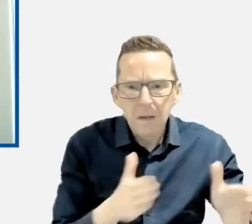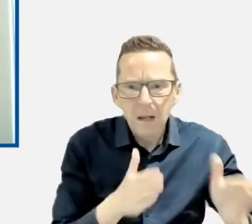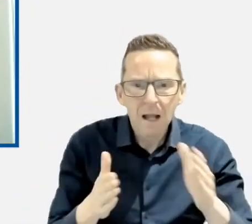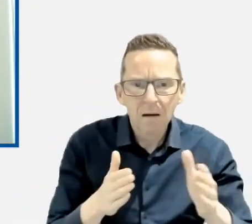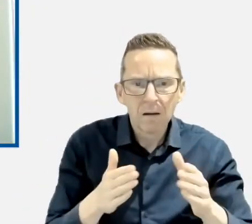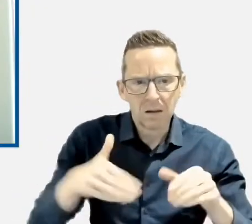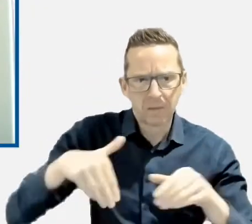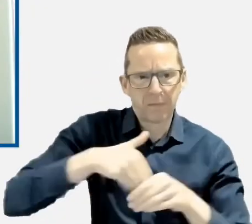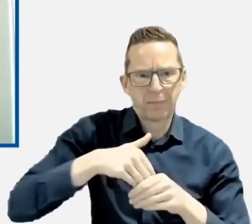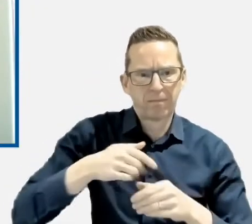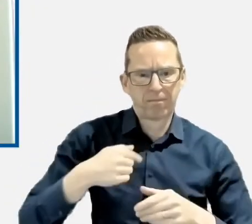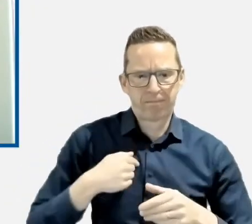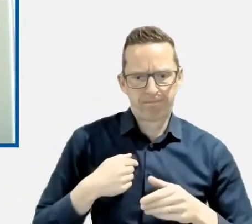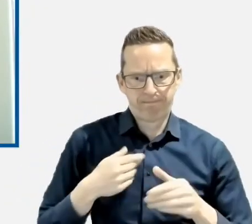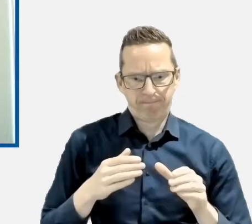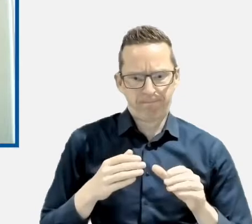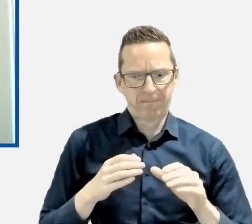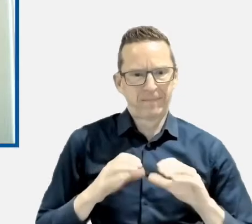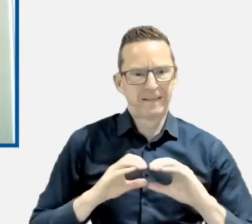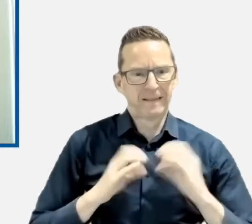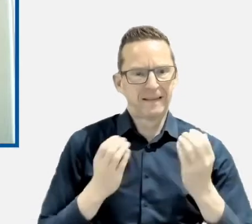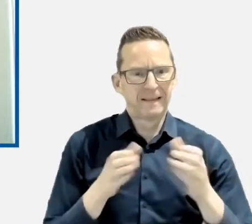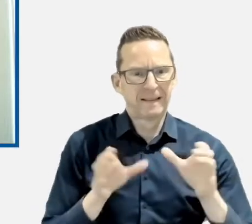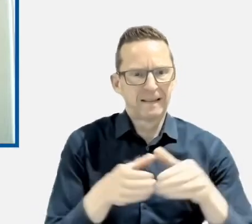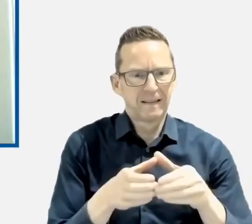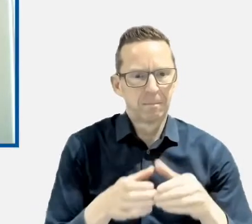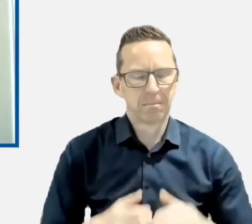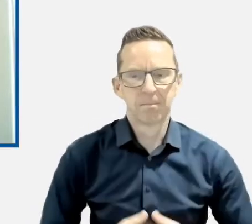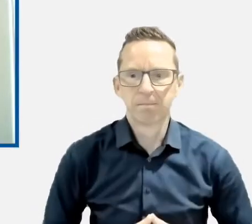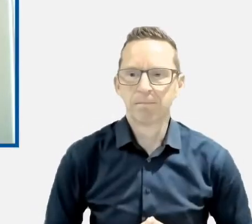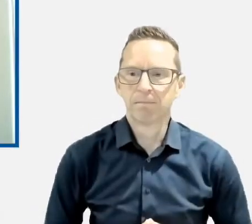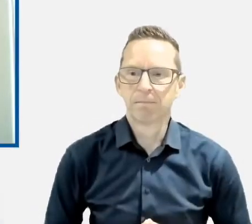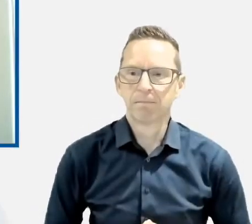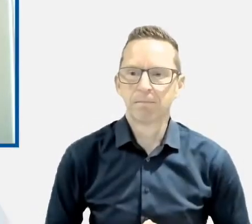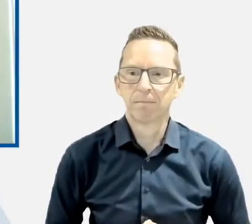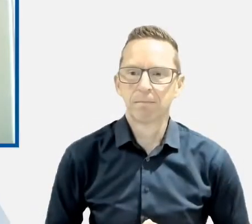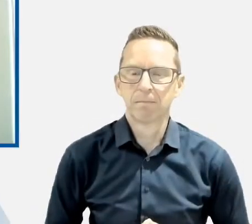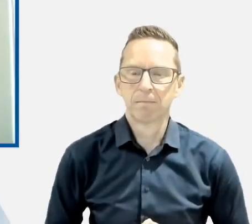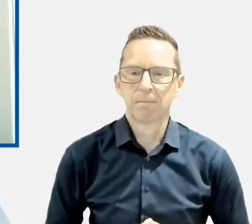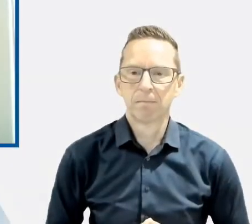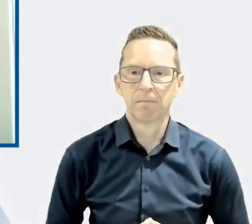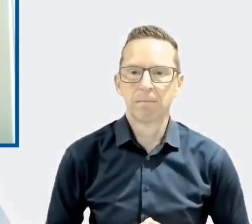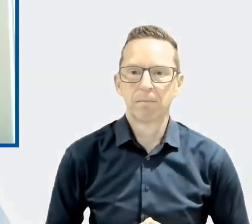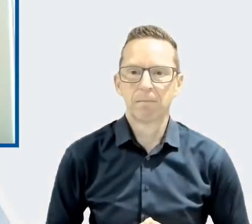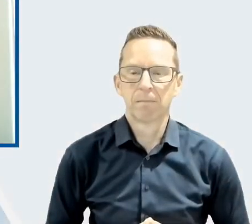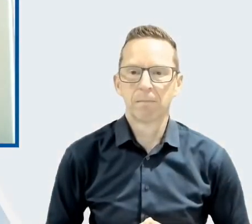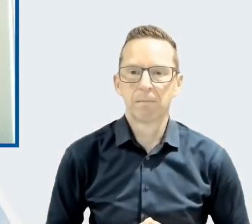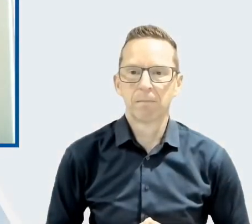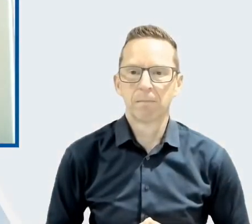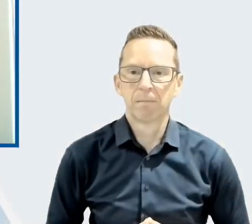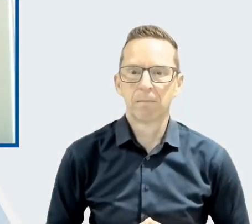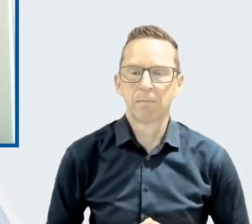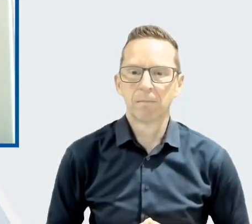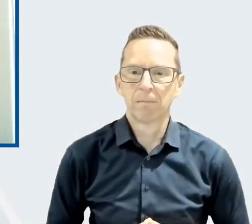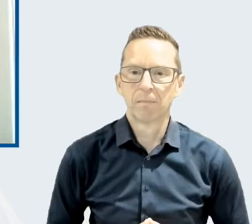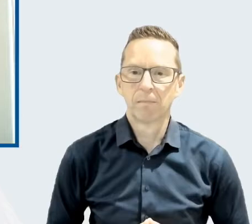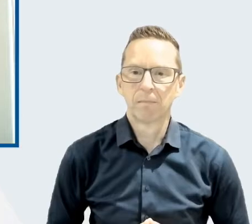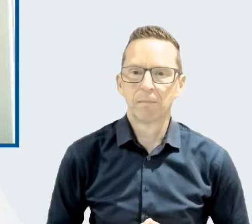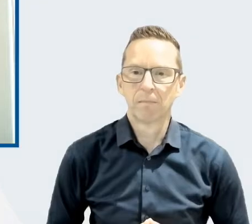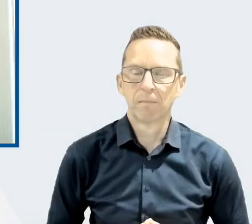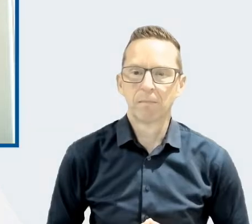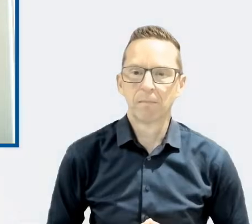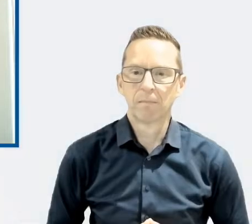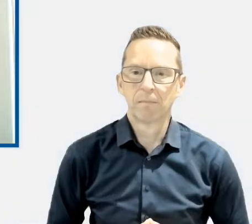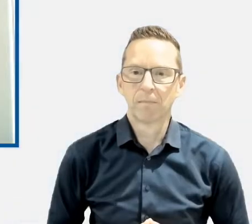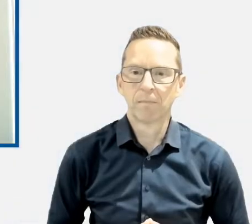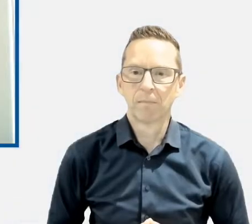Yes, thank you very much. So, ladies and gentlemen, you can actually see the quality of the moderators that are here, and therefore, please feel